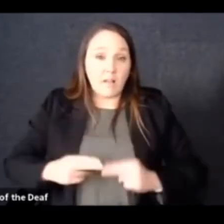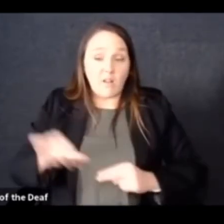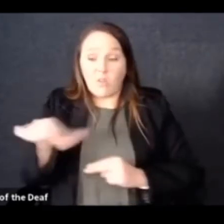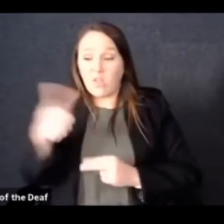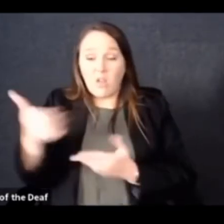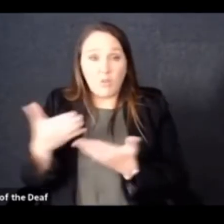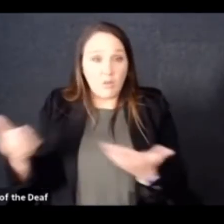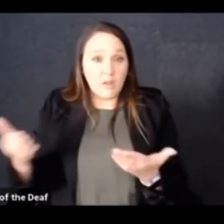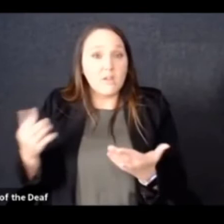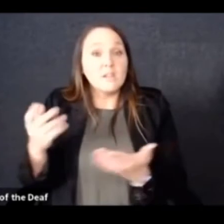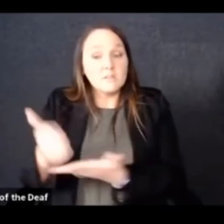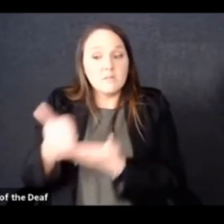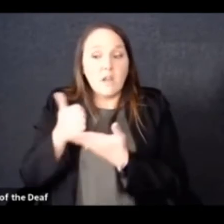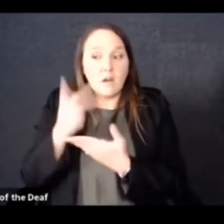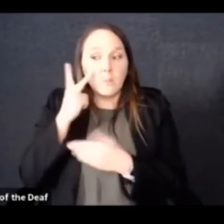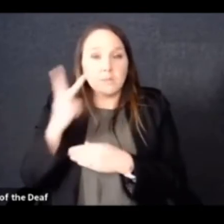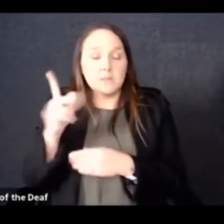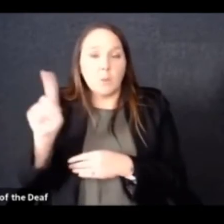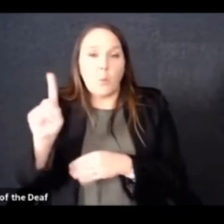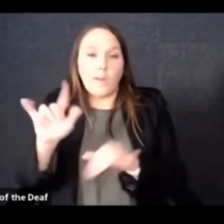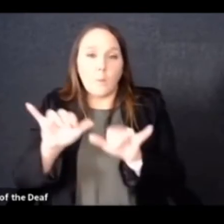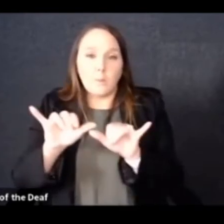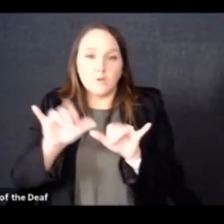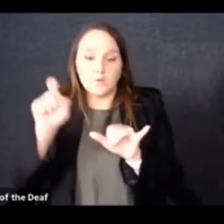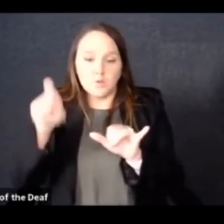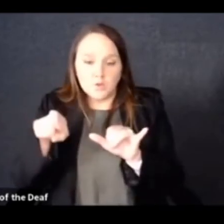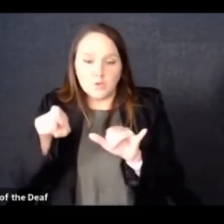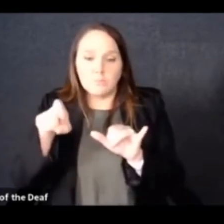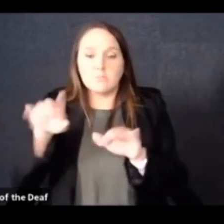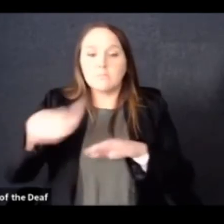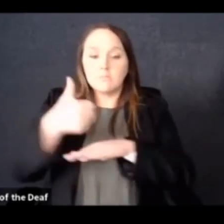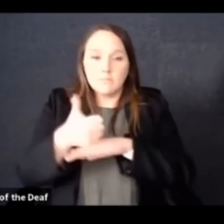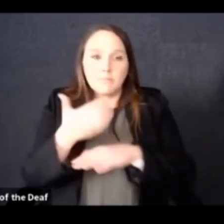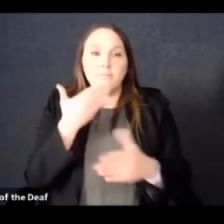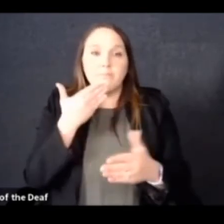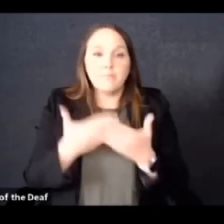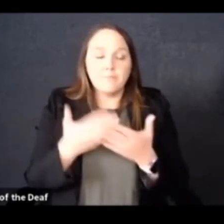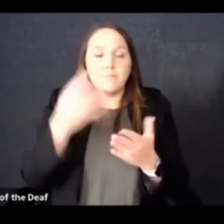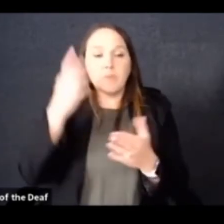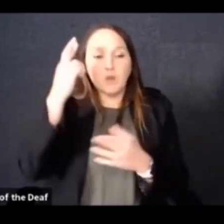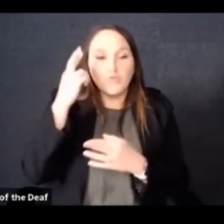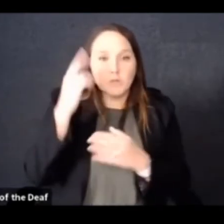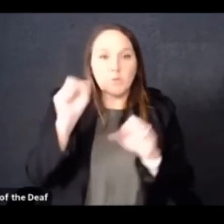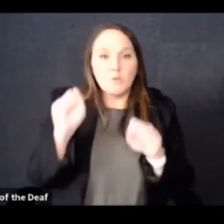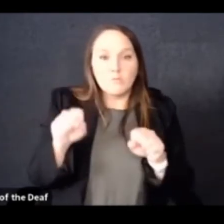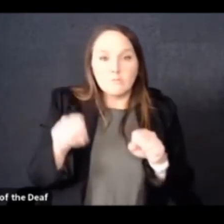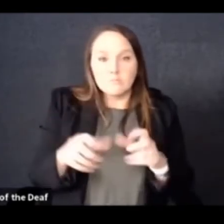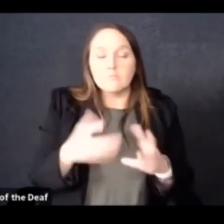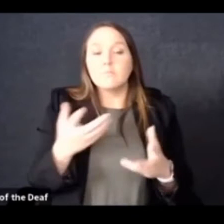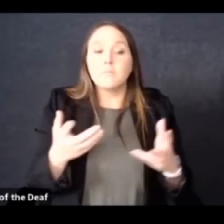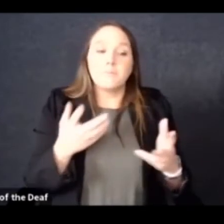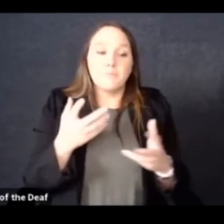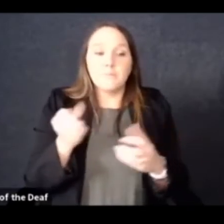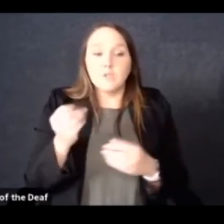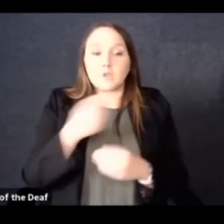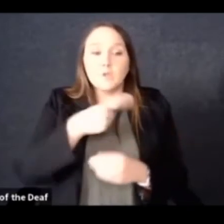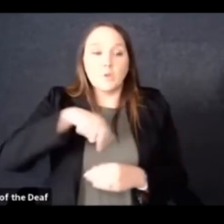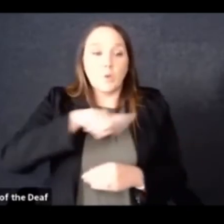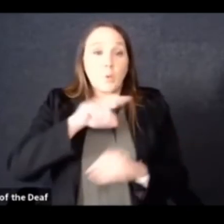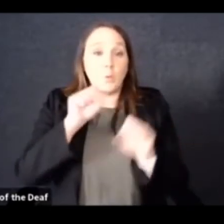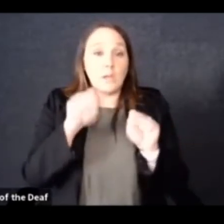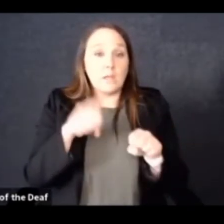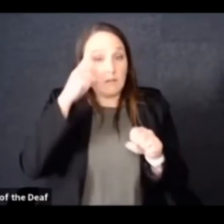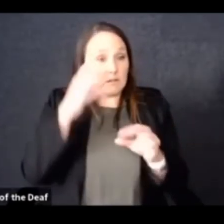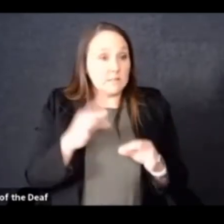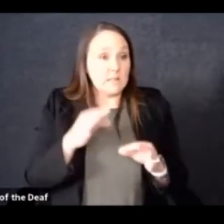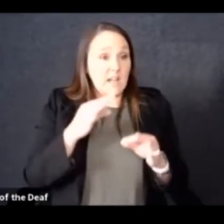see where those metrics should sit in a reasonable place to allow us have some guidance for when we can lift or need to